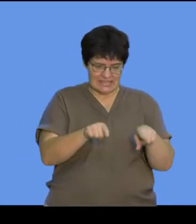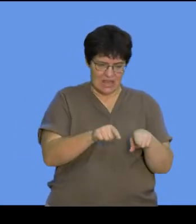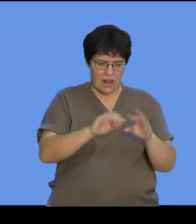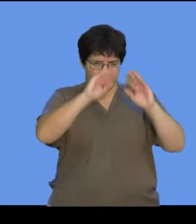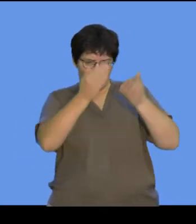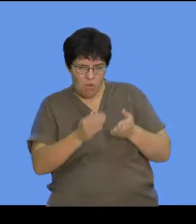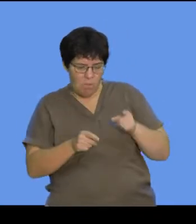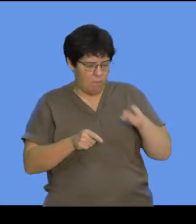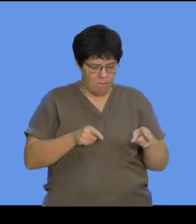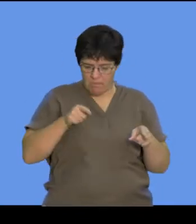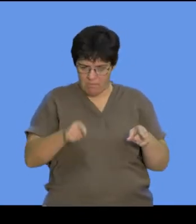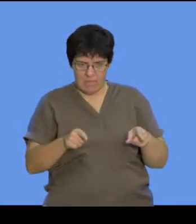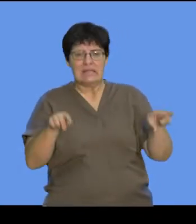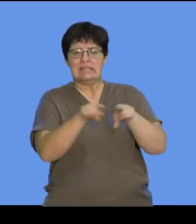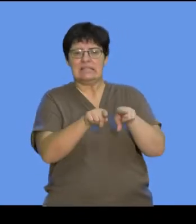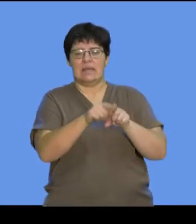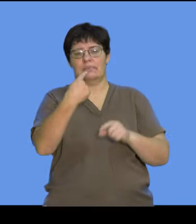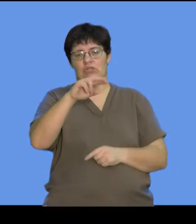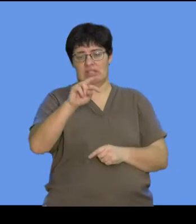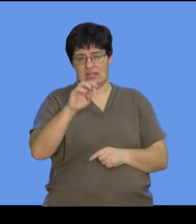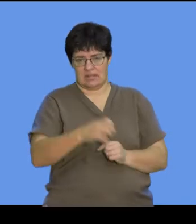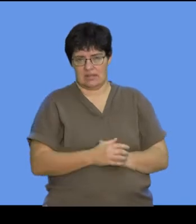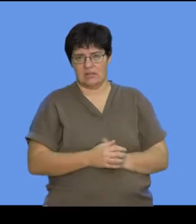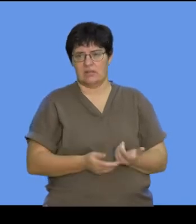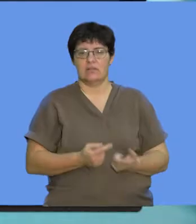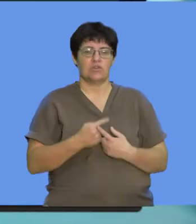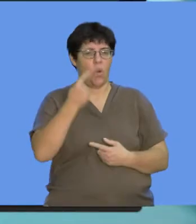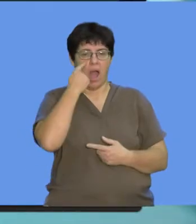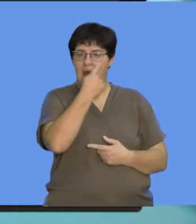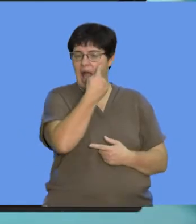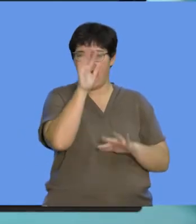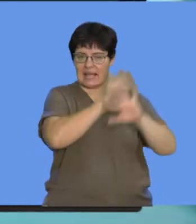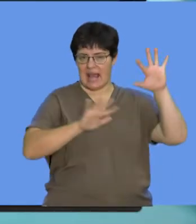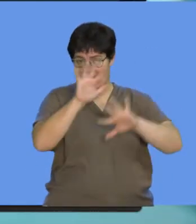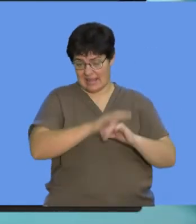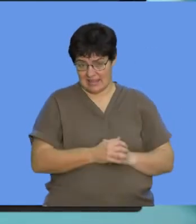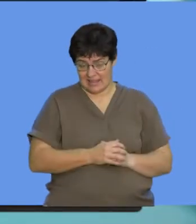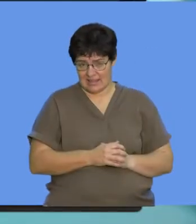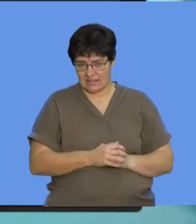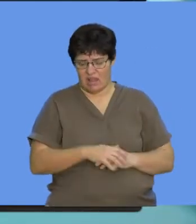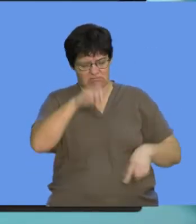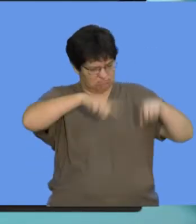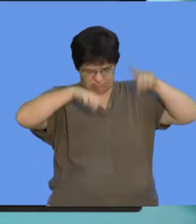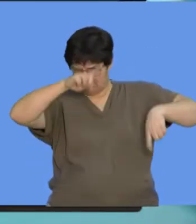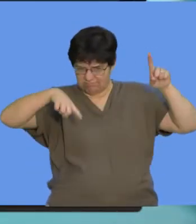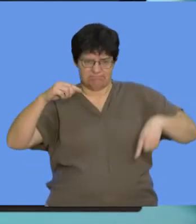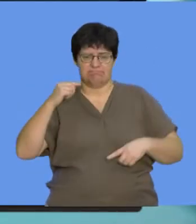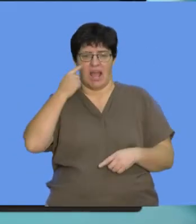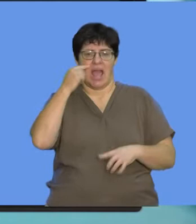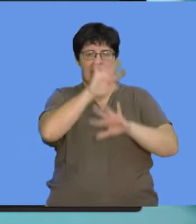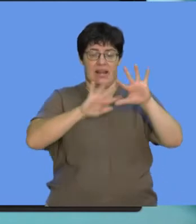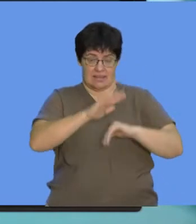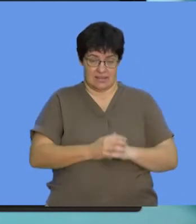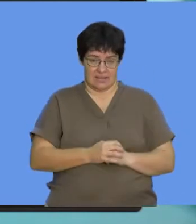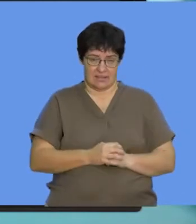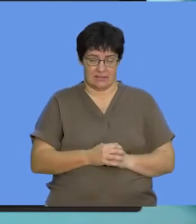same gene. So if we think of a simple characteristic like eye color, we've got different variations in eye